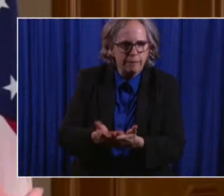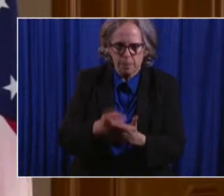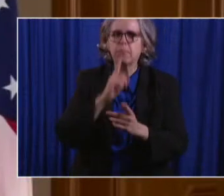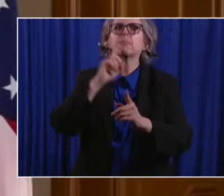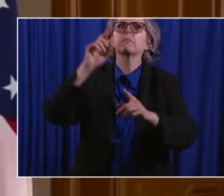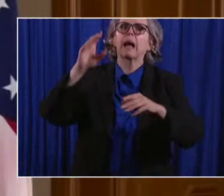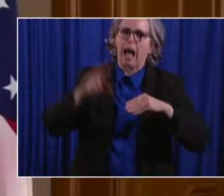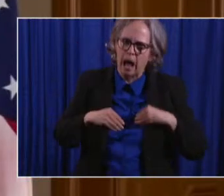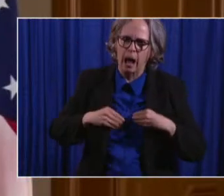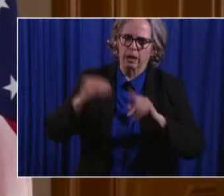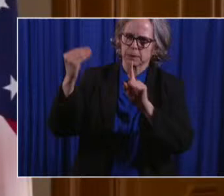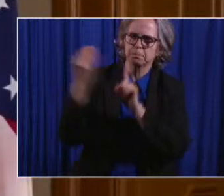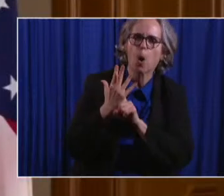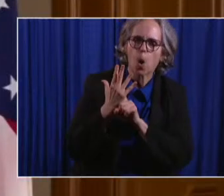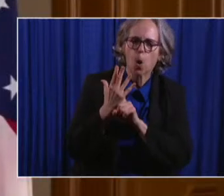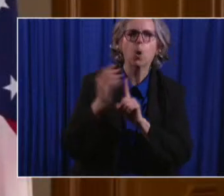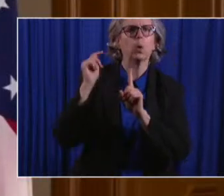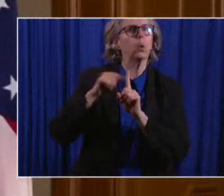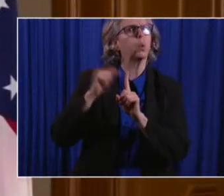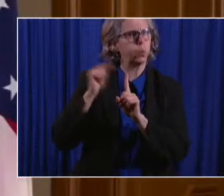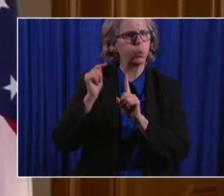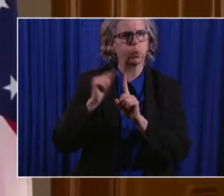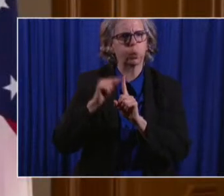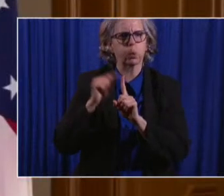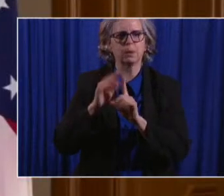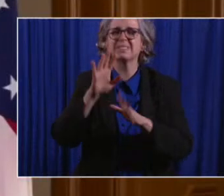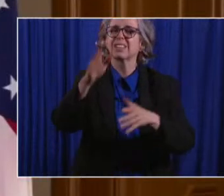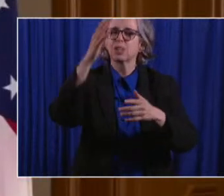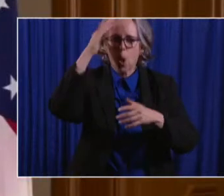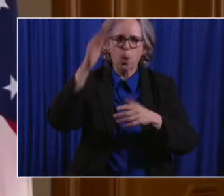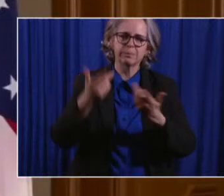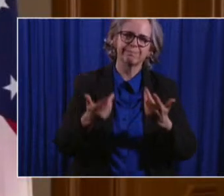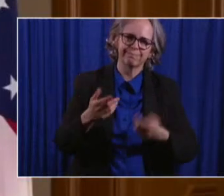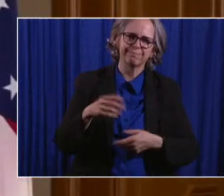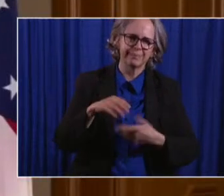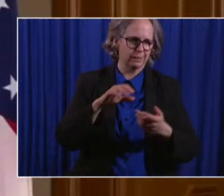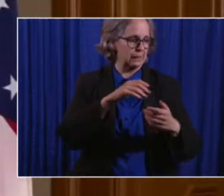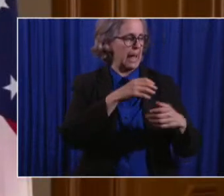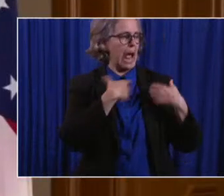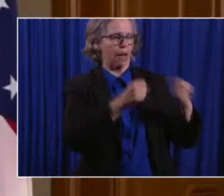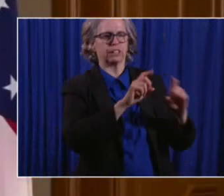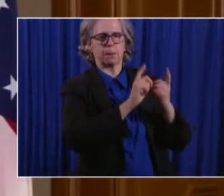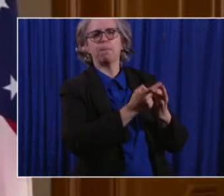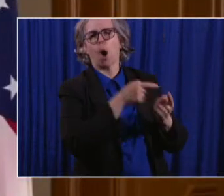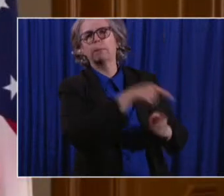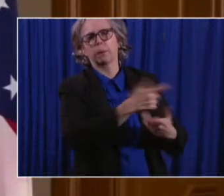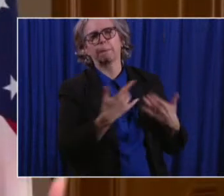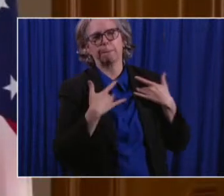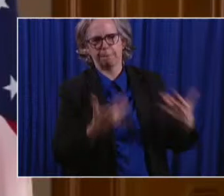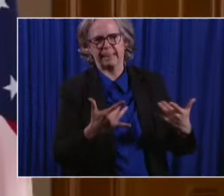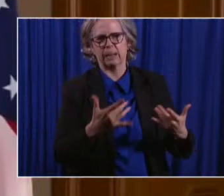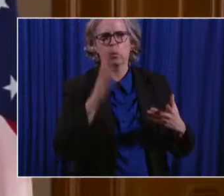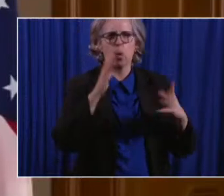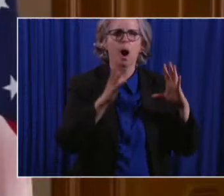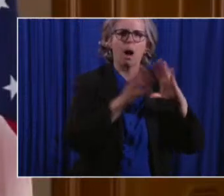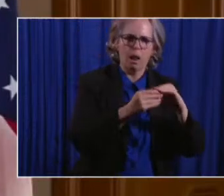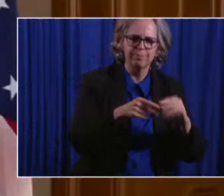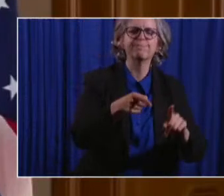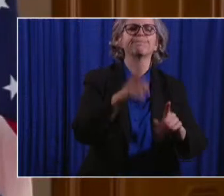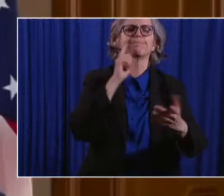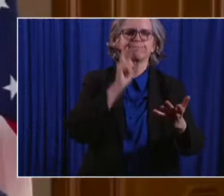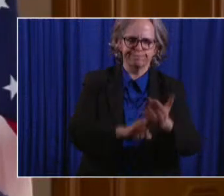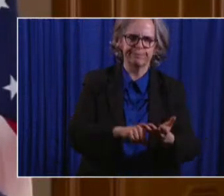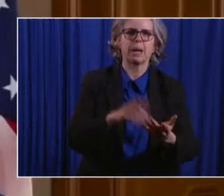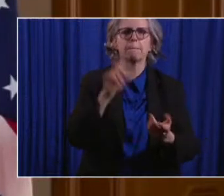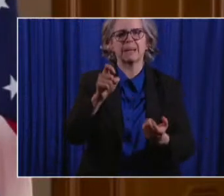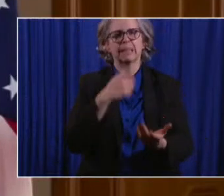that the superintendents would be talking about, most of these cases that the health departments were talking about with me this morning, you would have that. So I